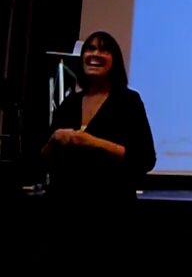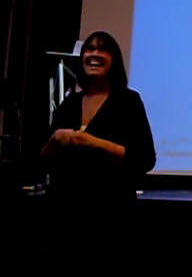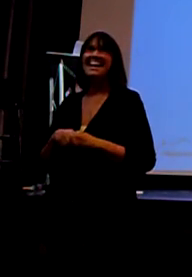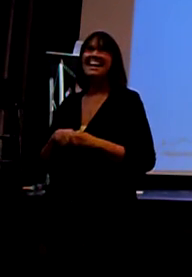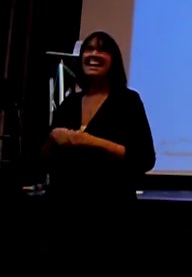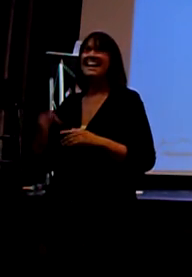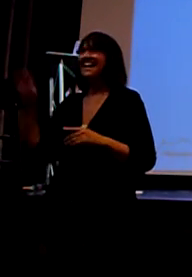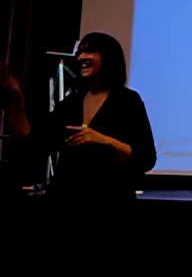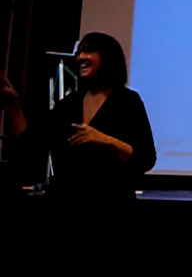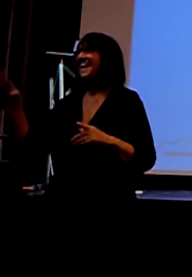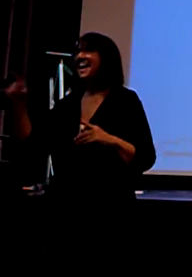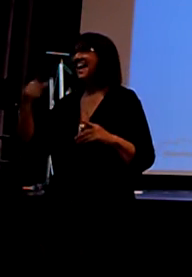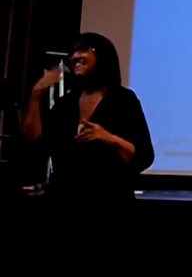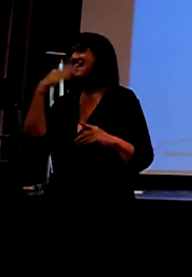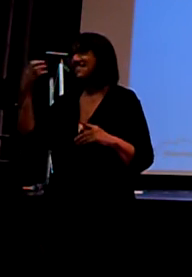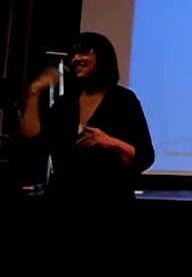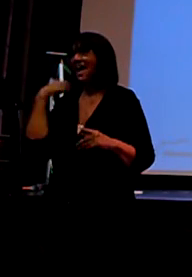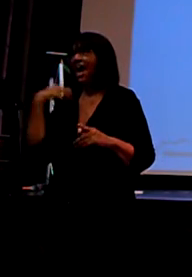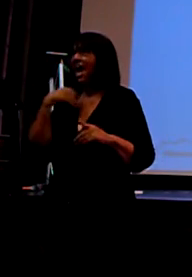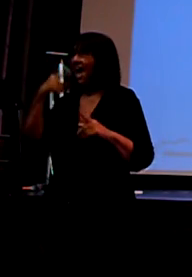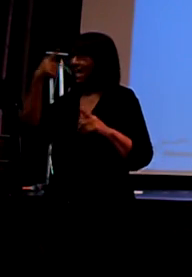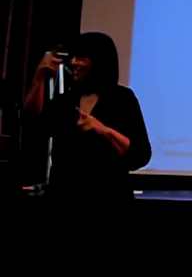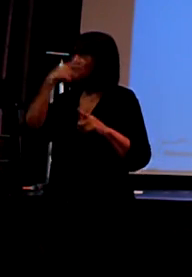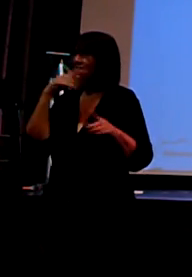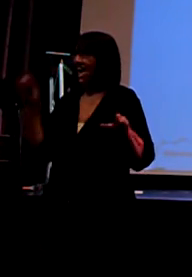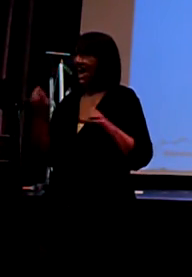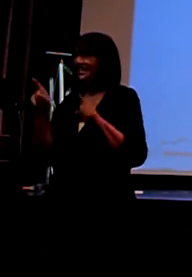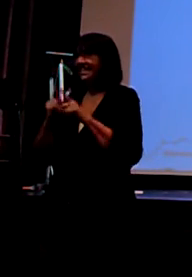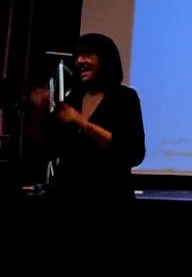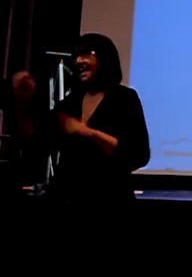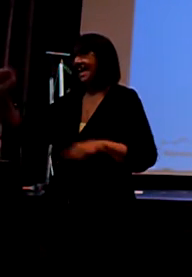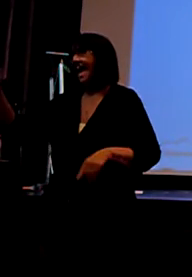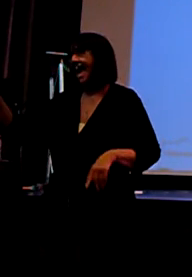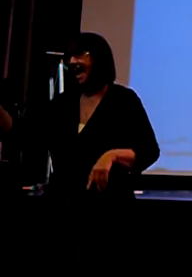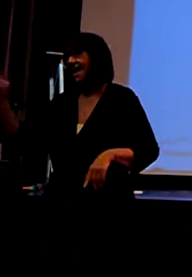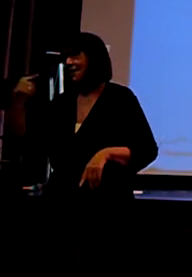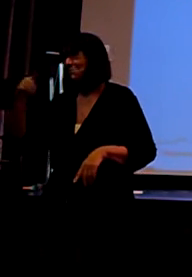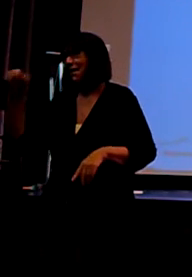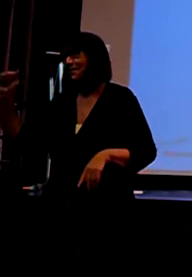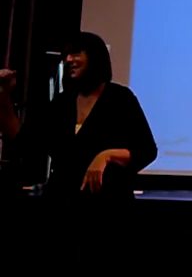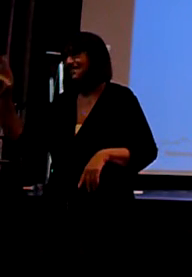Thank you, Captain. Thank you, Leroy.